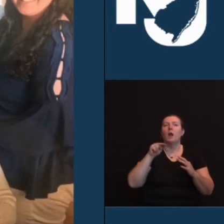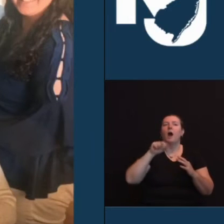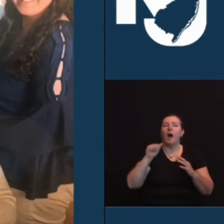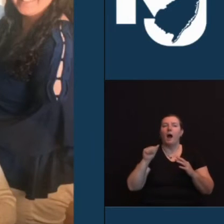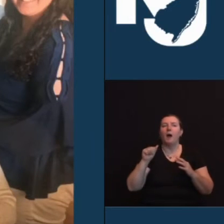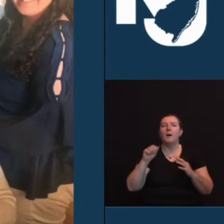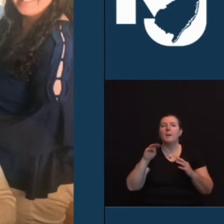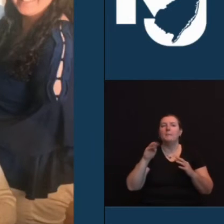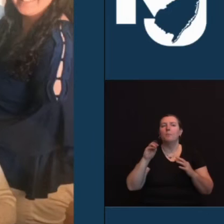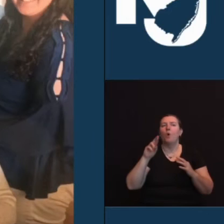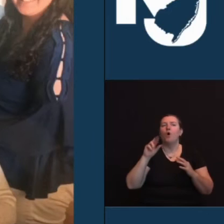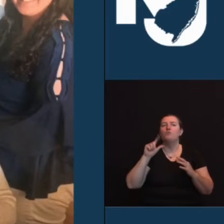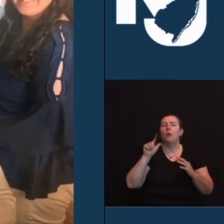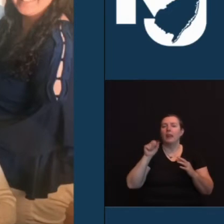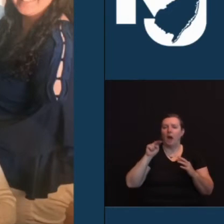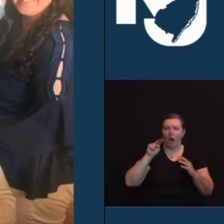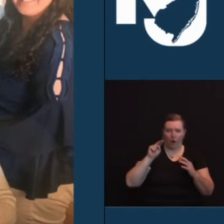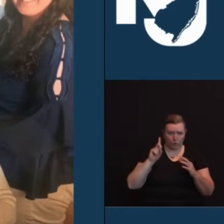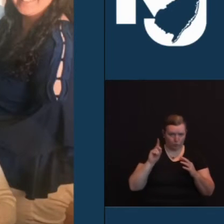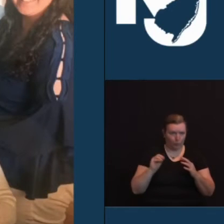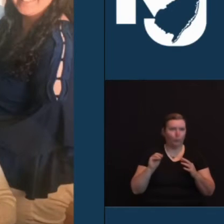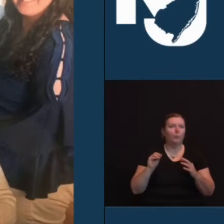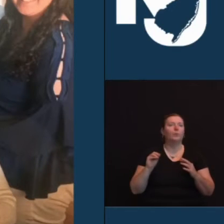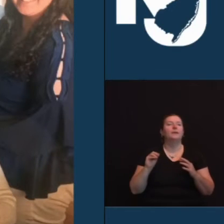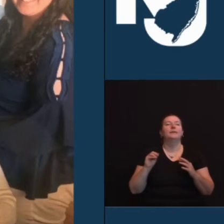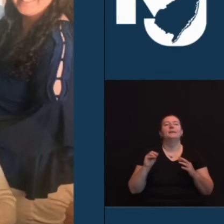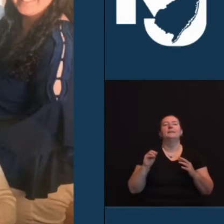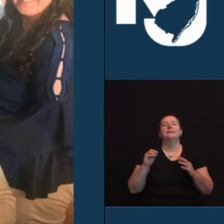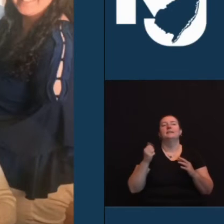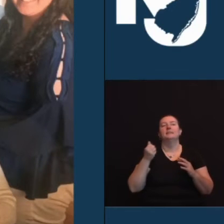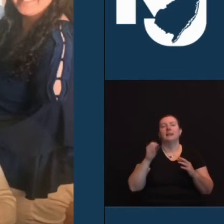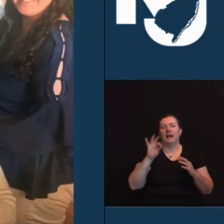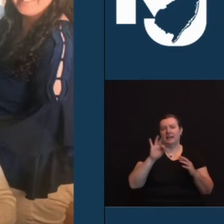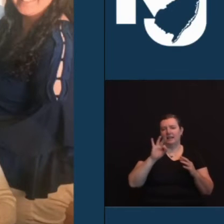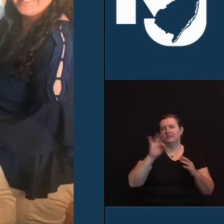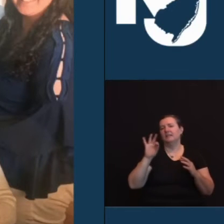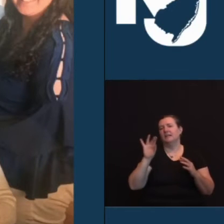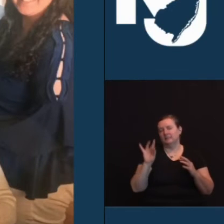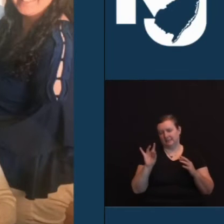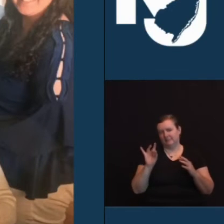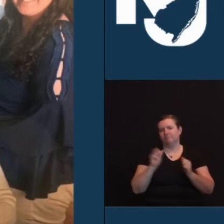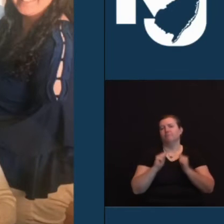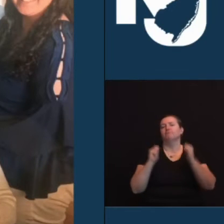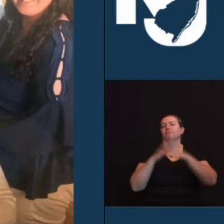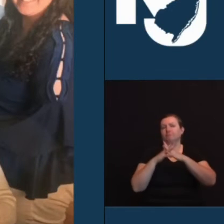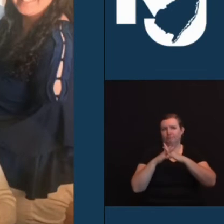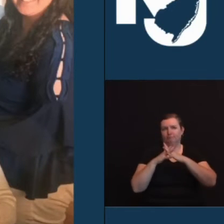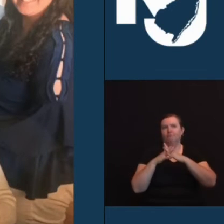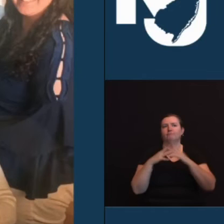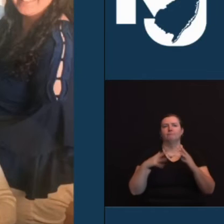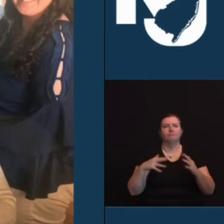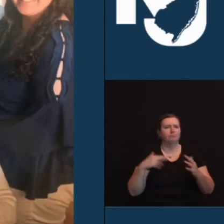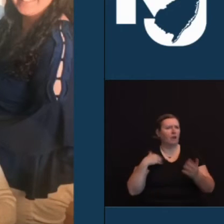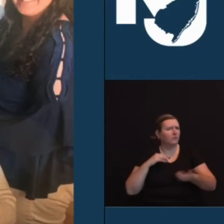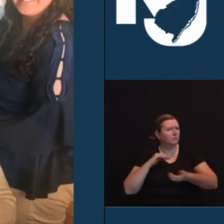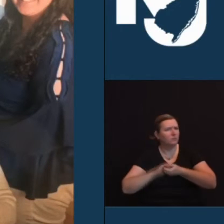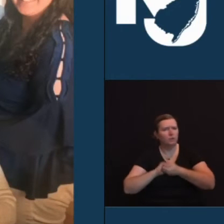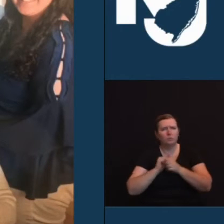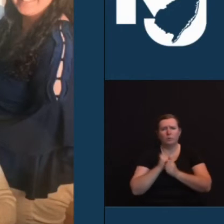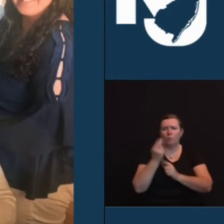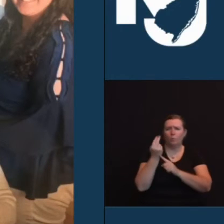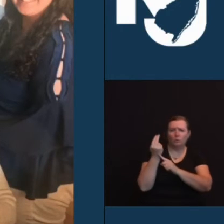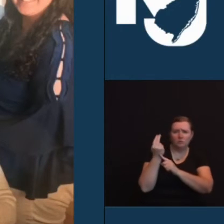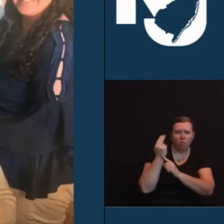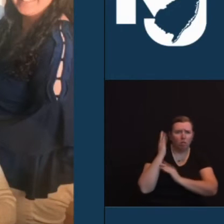in 1998. Enjoy Your Party has built partnerships with more than 300 hotels, country clubs, banquet halls, colleges,